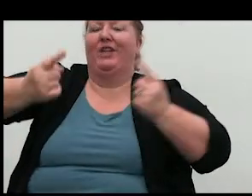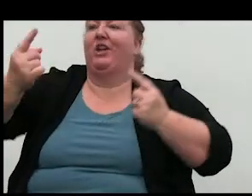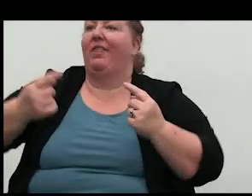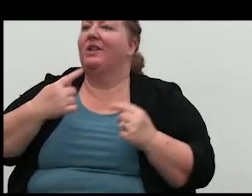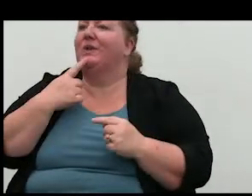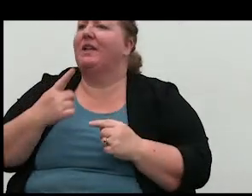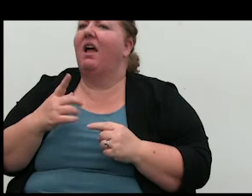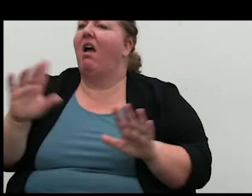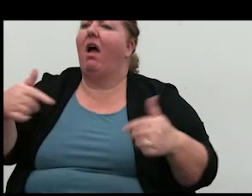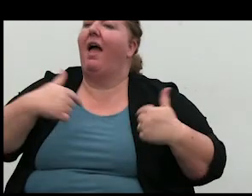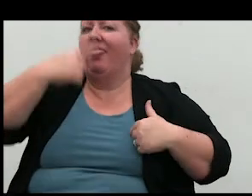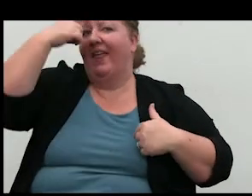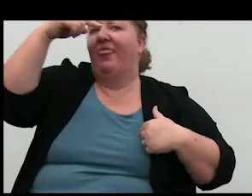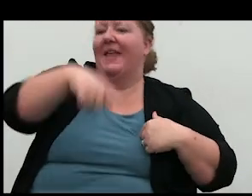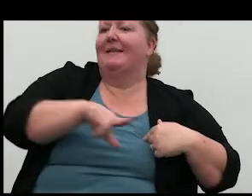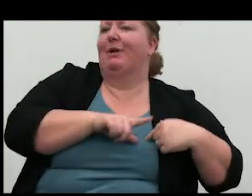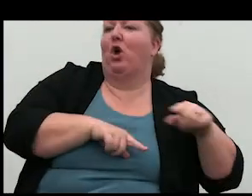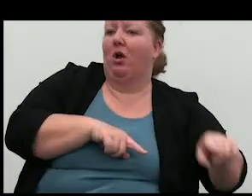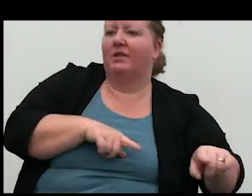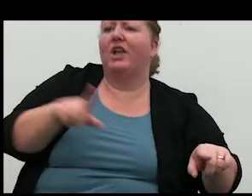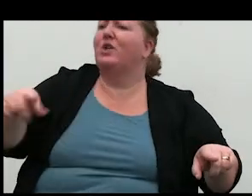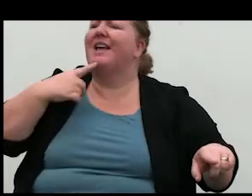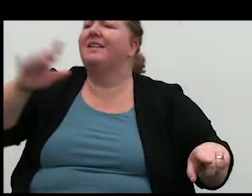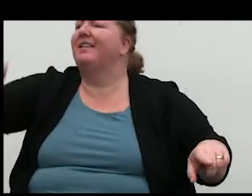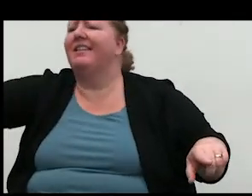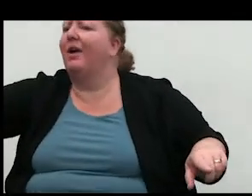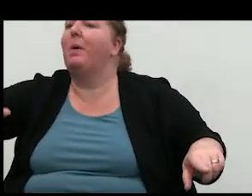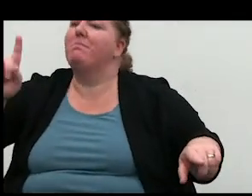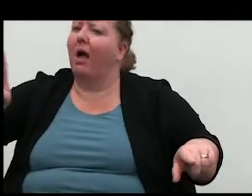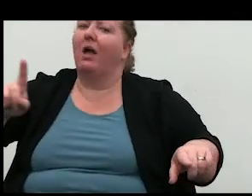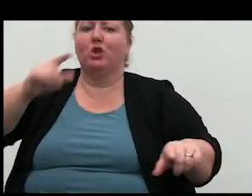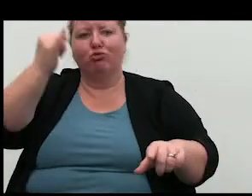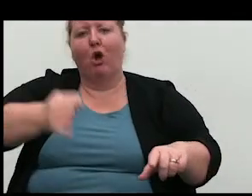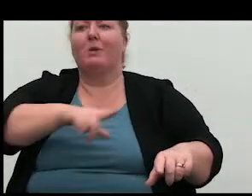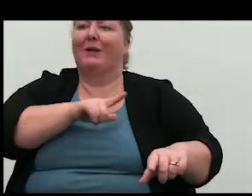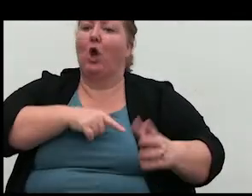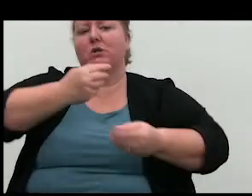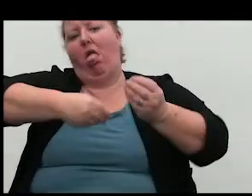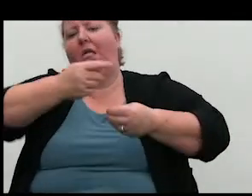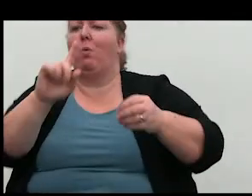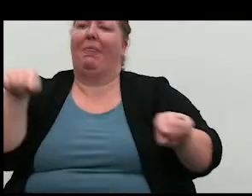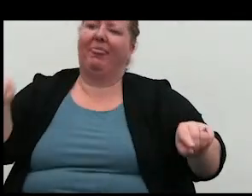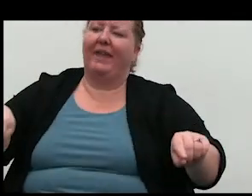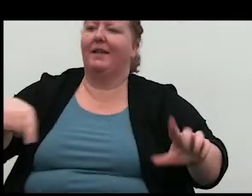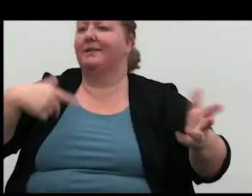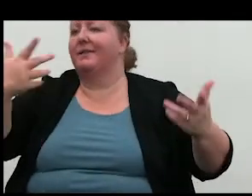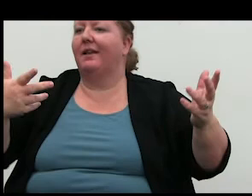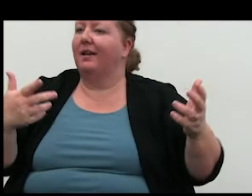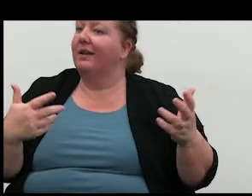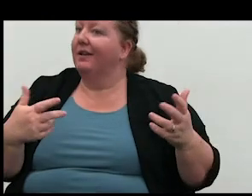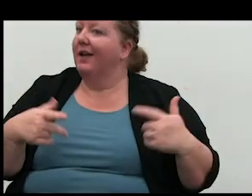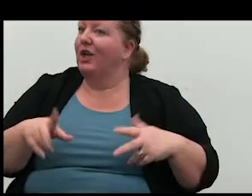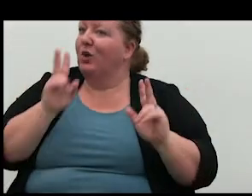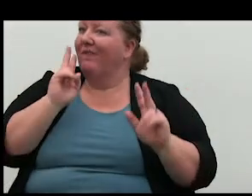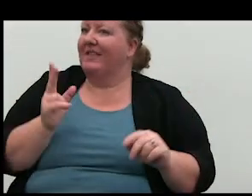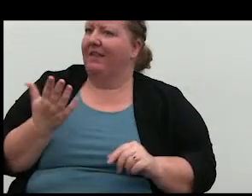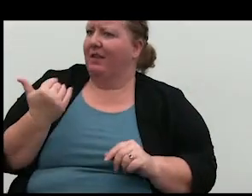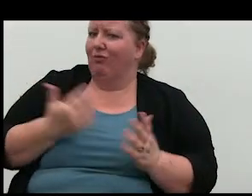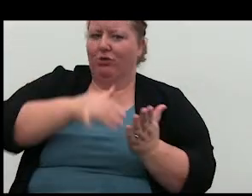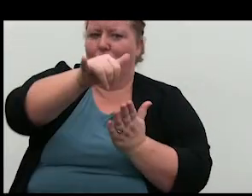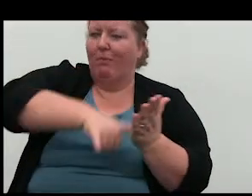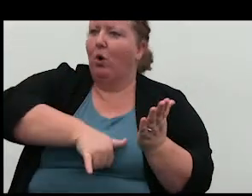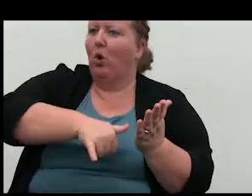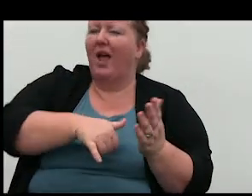saying, no, I think this because of that. And you say, no, but you're completely wrong, because what about this? And haven't you seen this latest report?